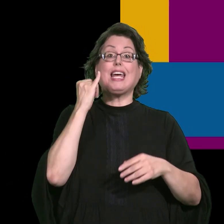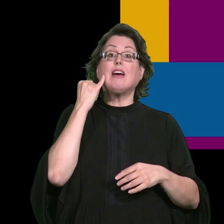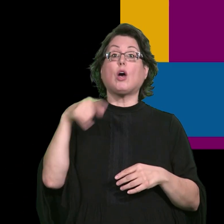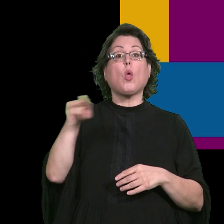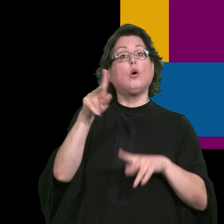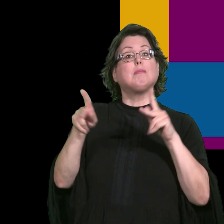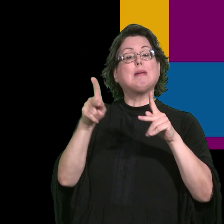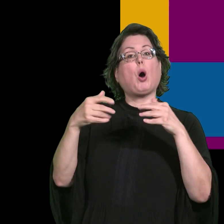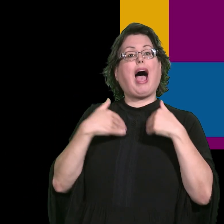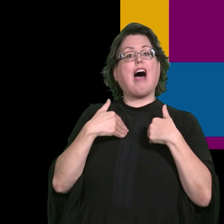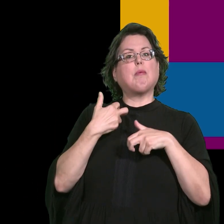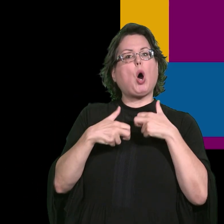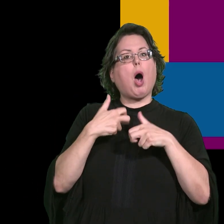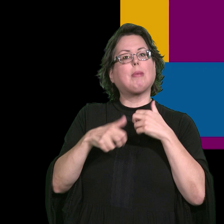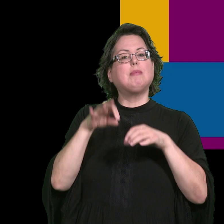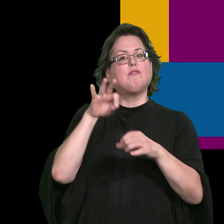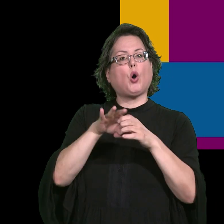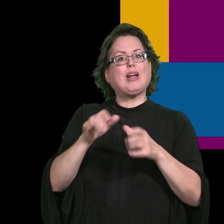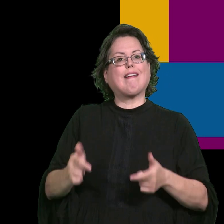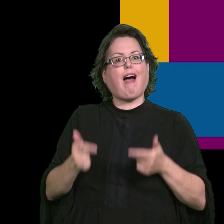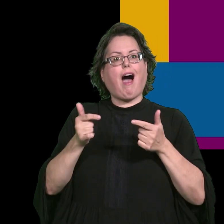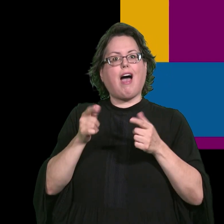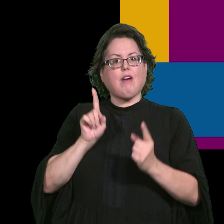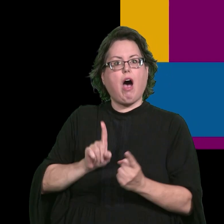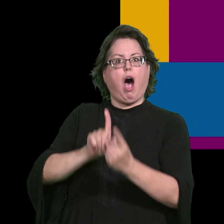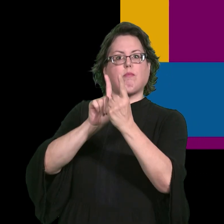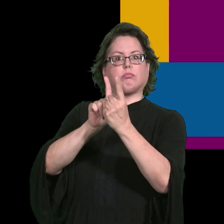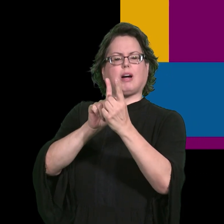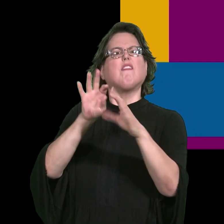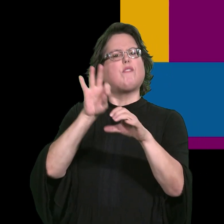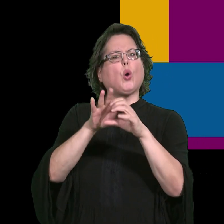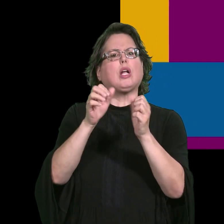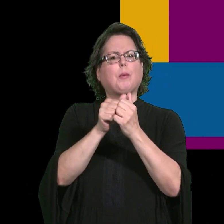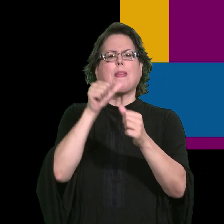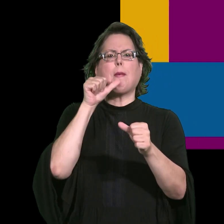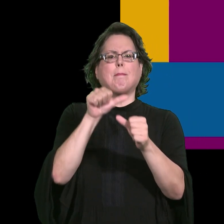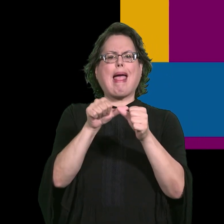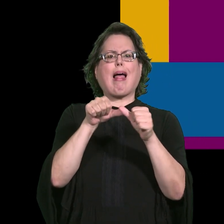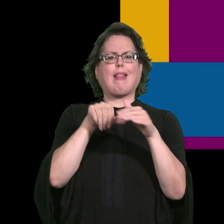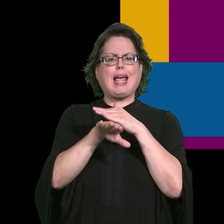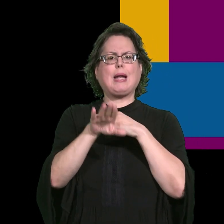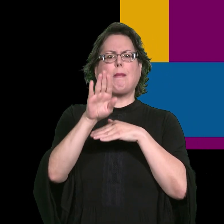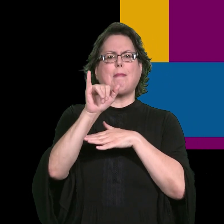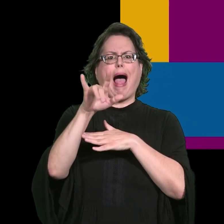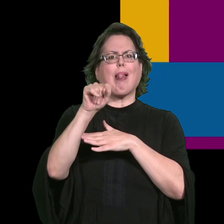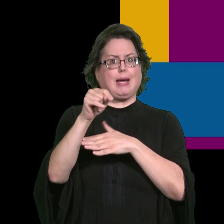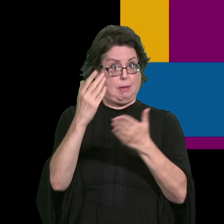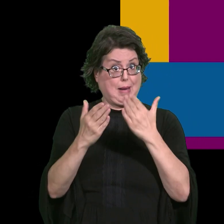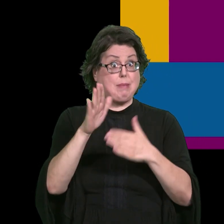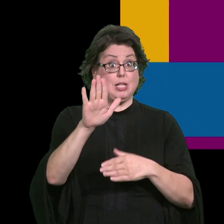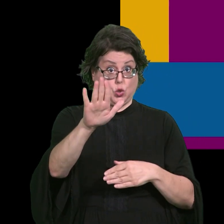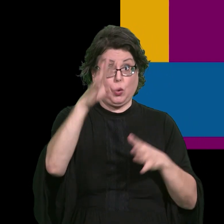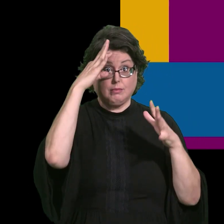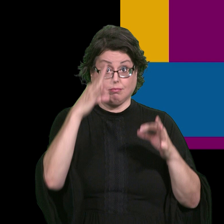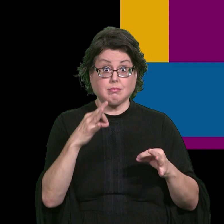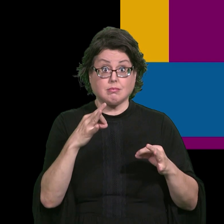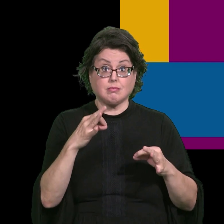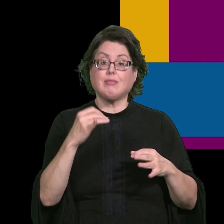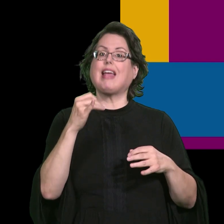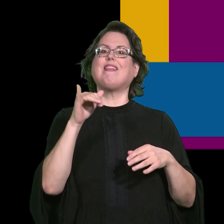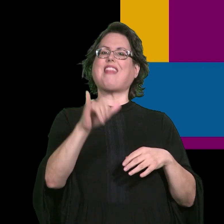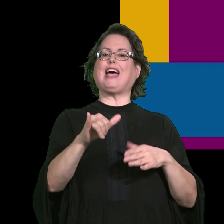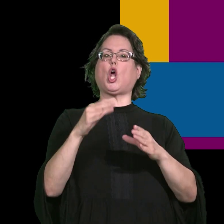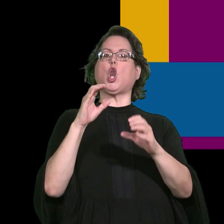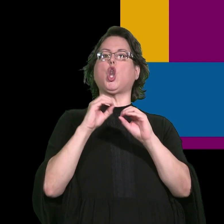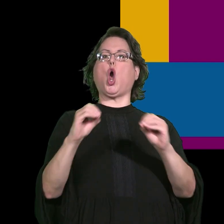voting in person for many reasons, voting with a mail-in ballot may be for you. While using a no-excuse mail-in ballot